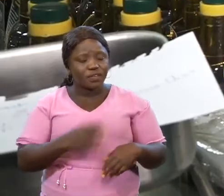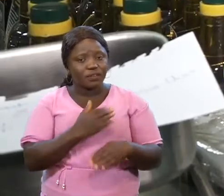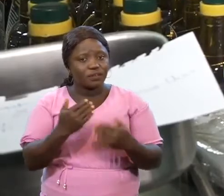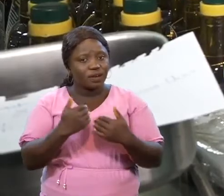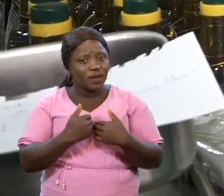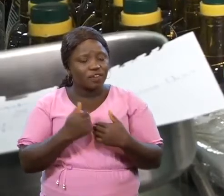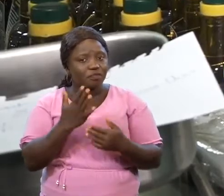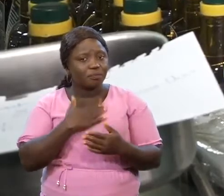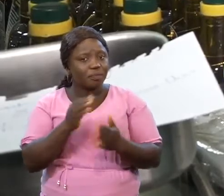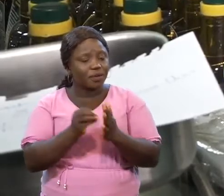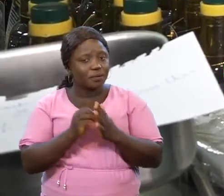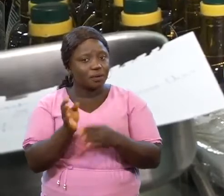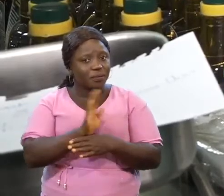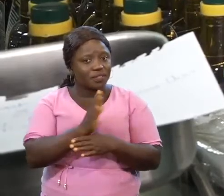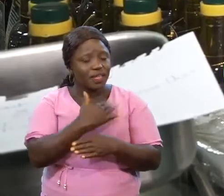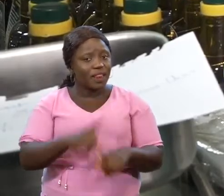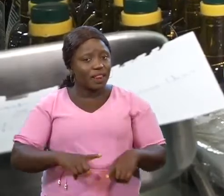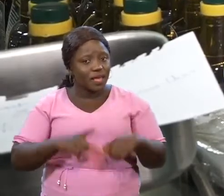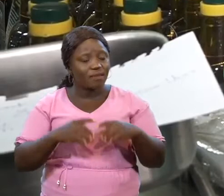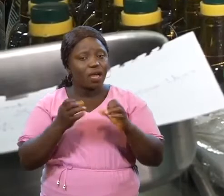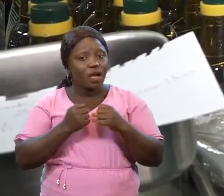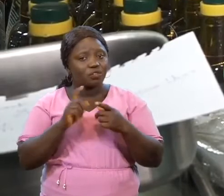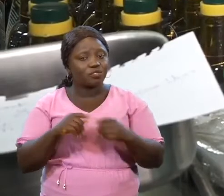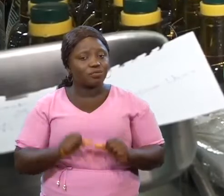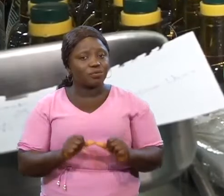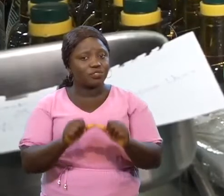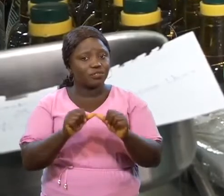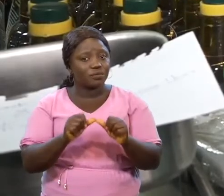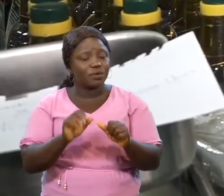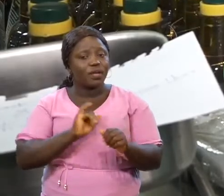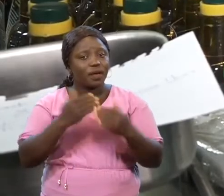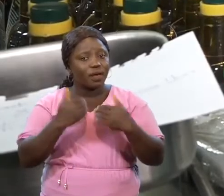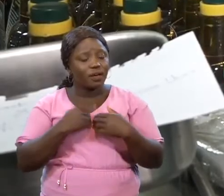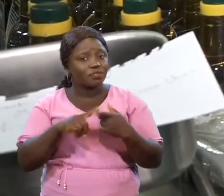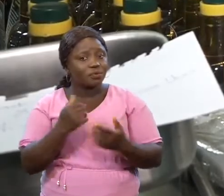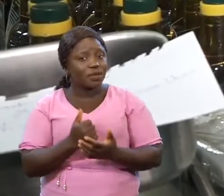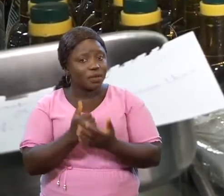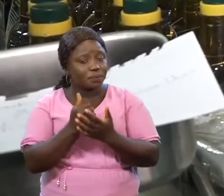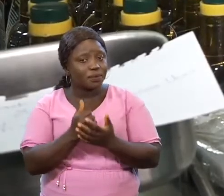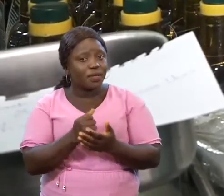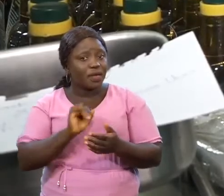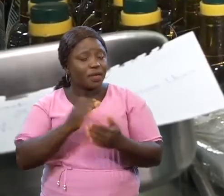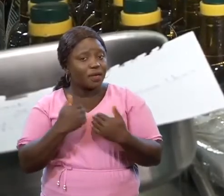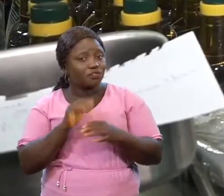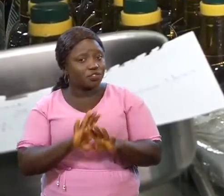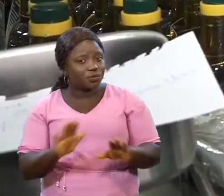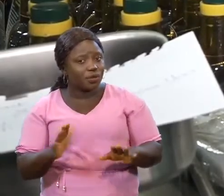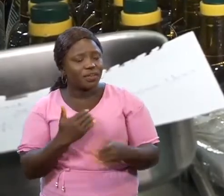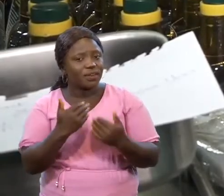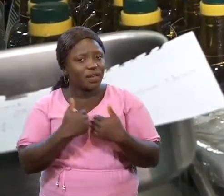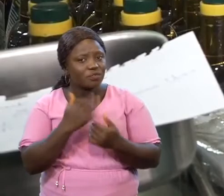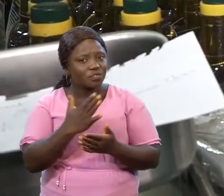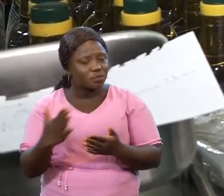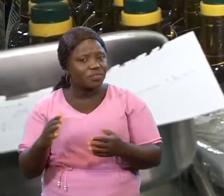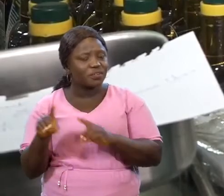and old. I think life has to continue. You have to earn a living. Even if you have